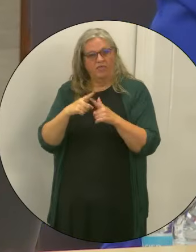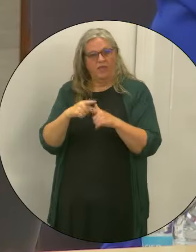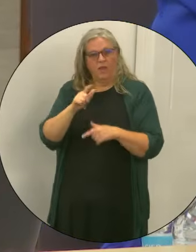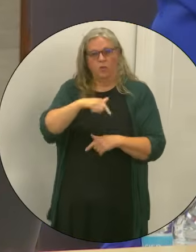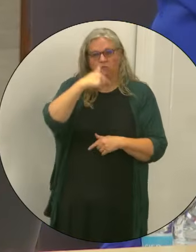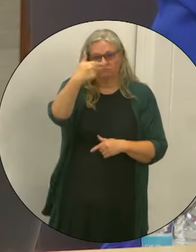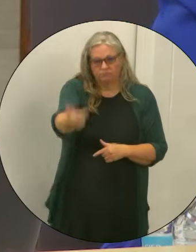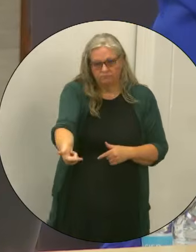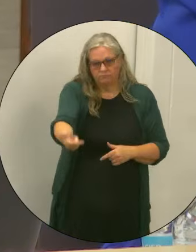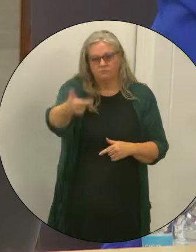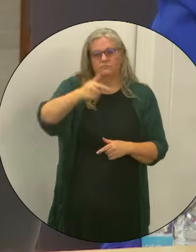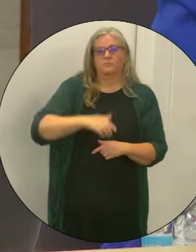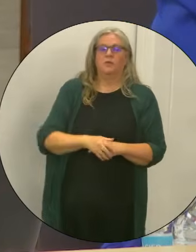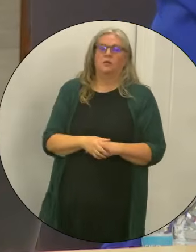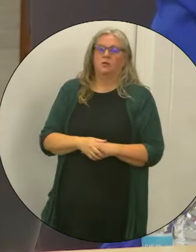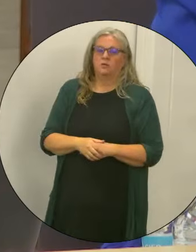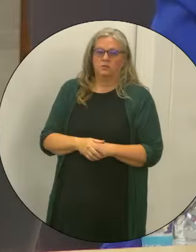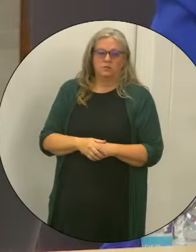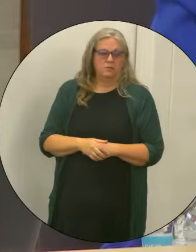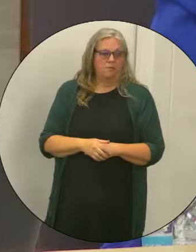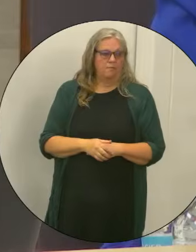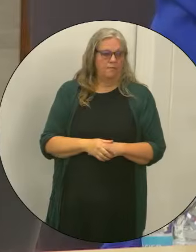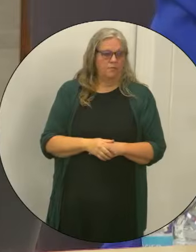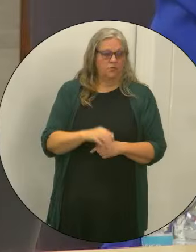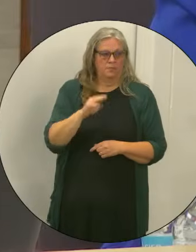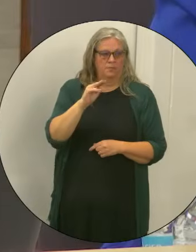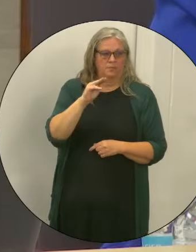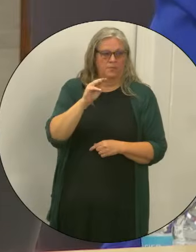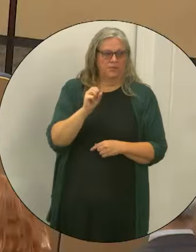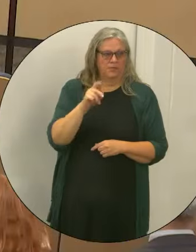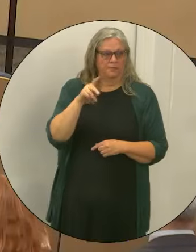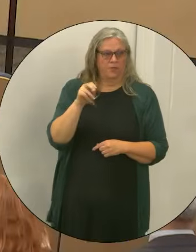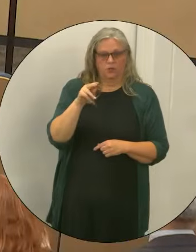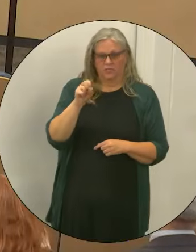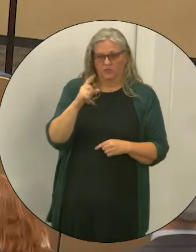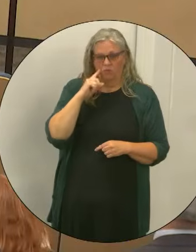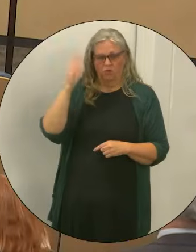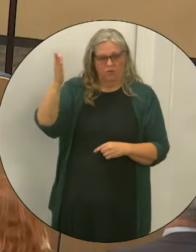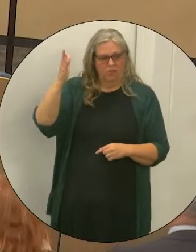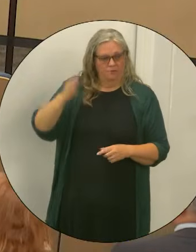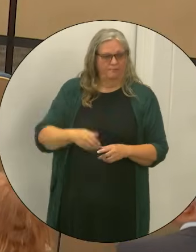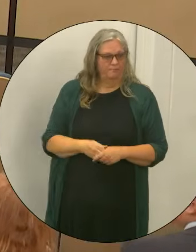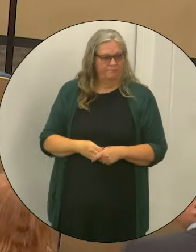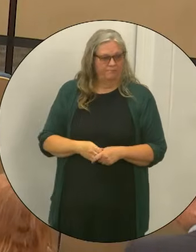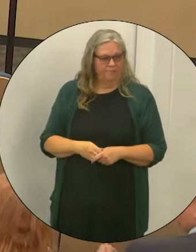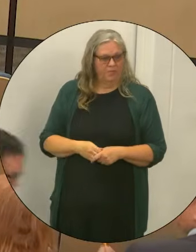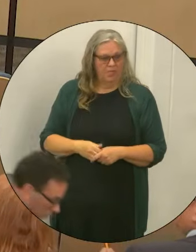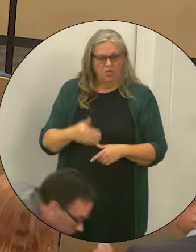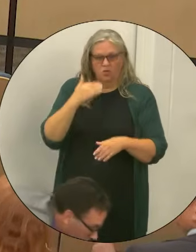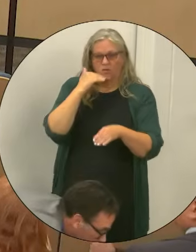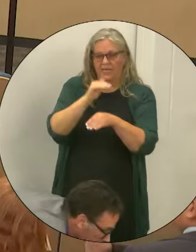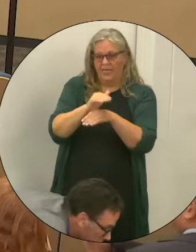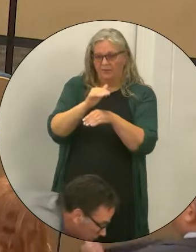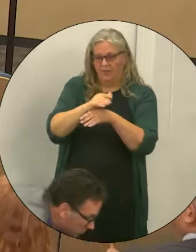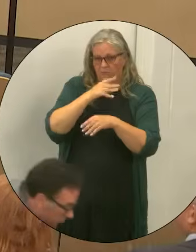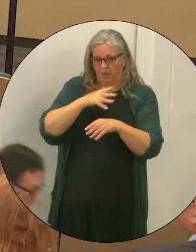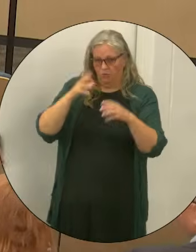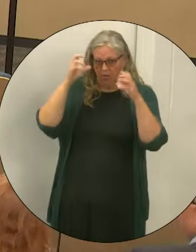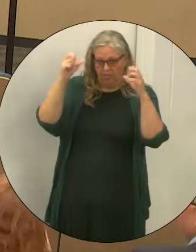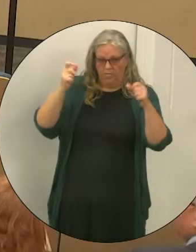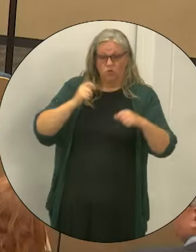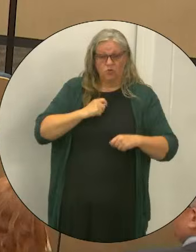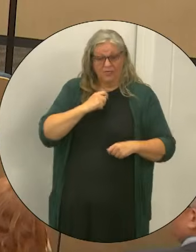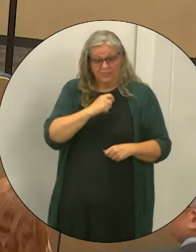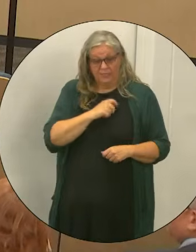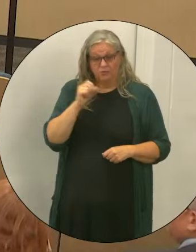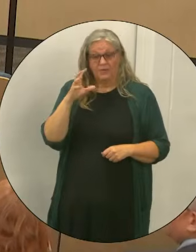over to Ms. Kirsten Sear for the presentation. Thank you. Good evening, Madam President, trustees, and